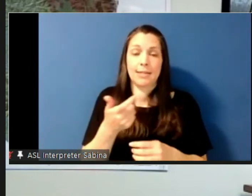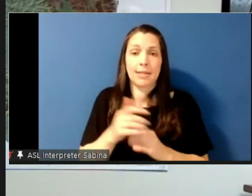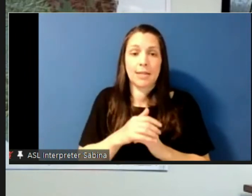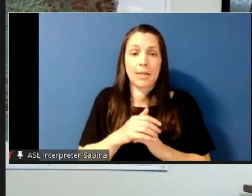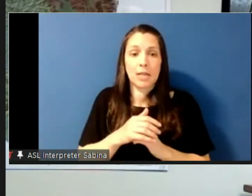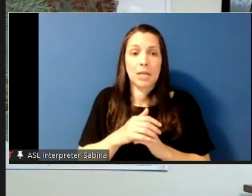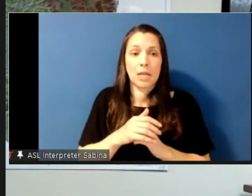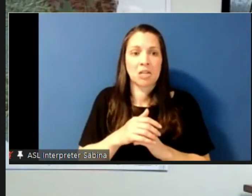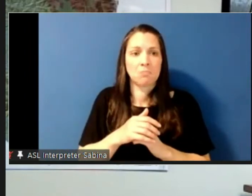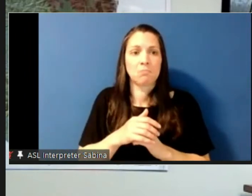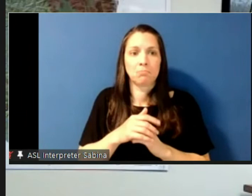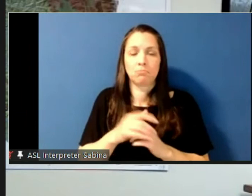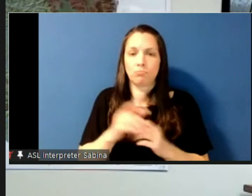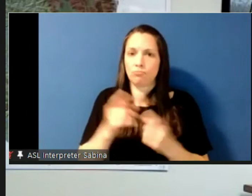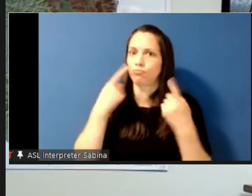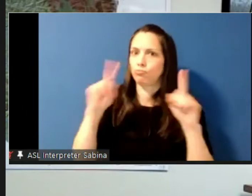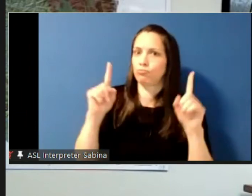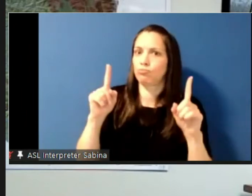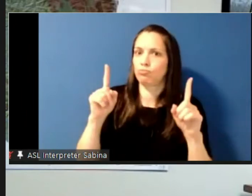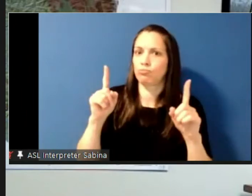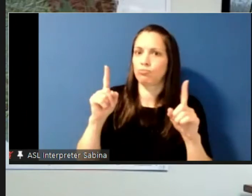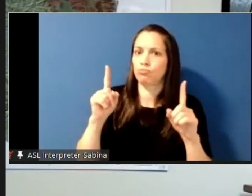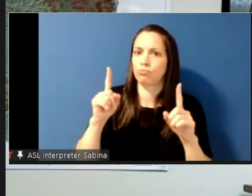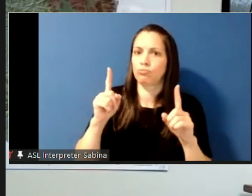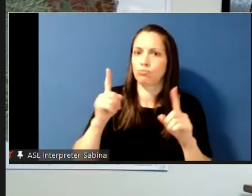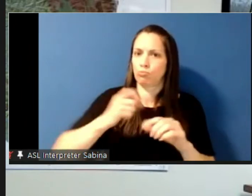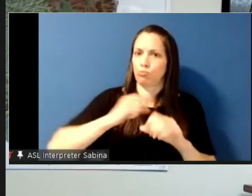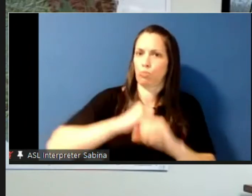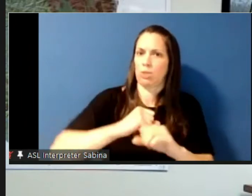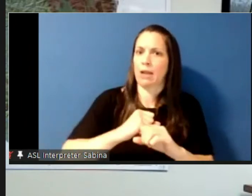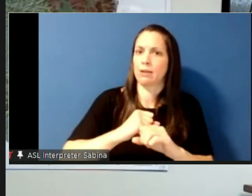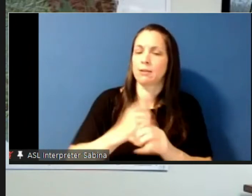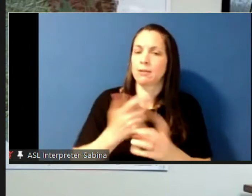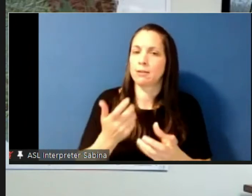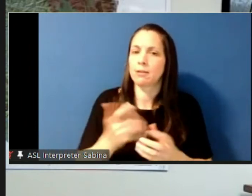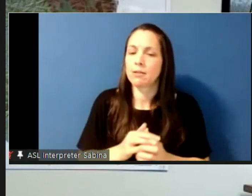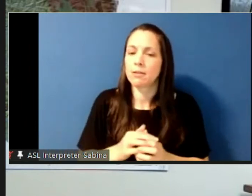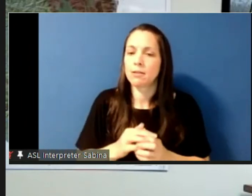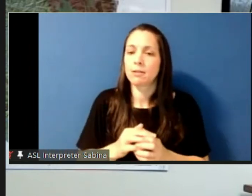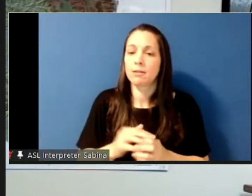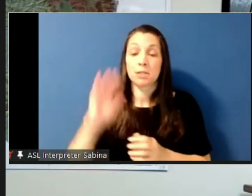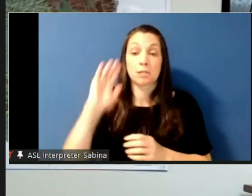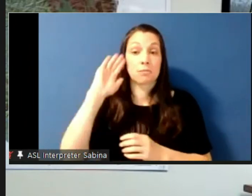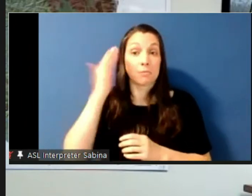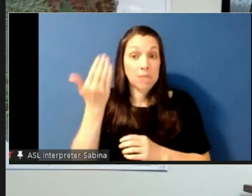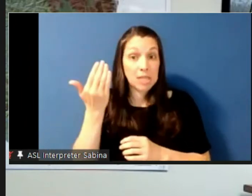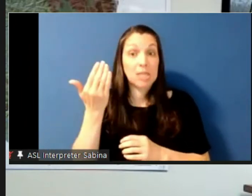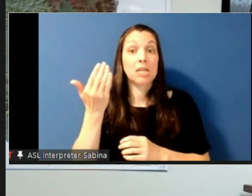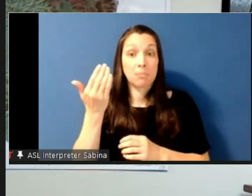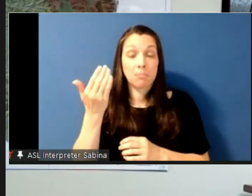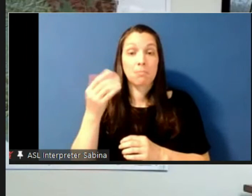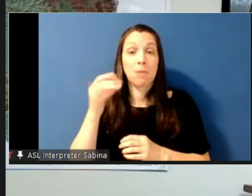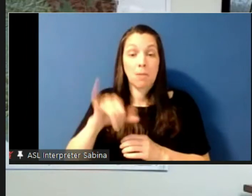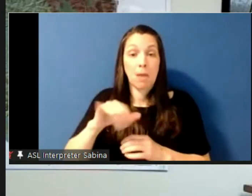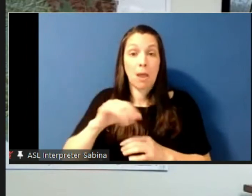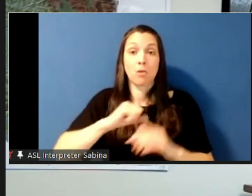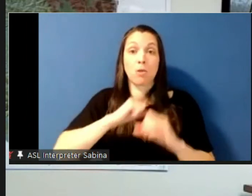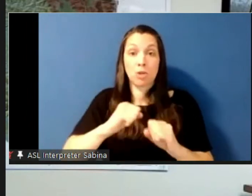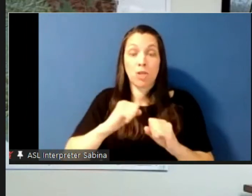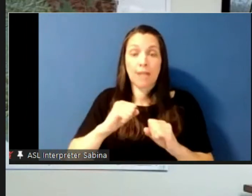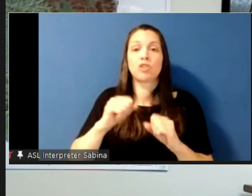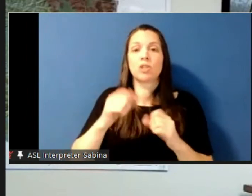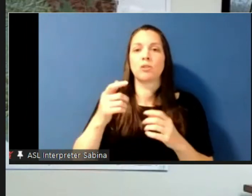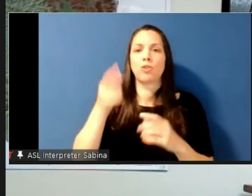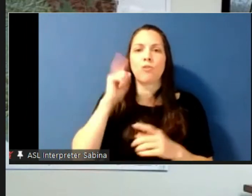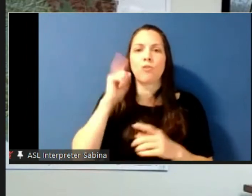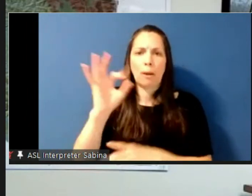immune response. And so far, it looks like their immunity is out to 9 months, as far as we can